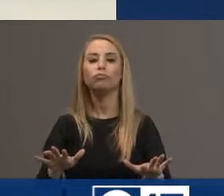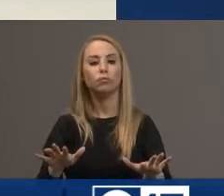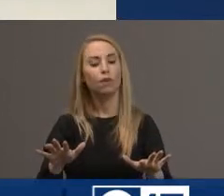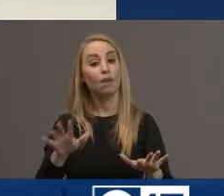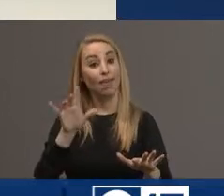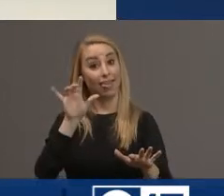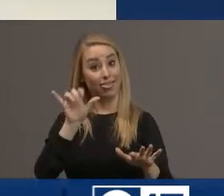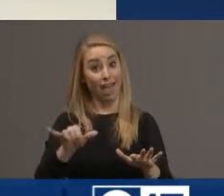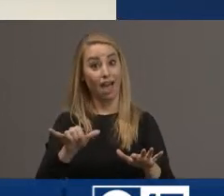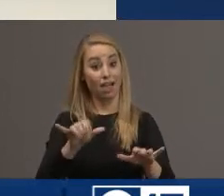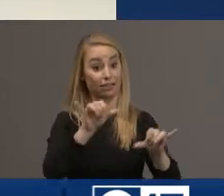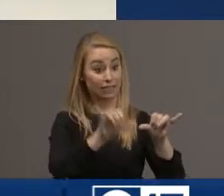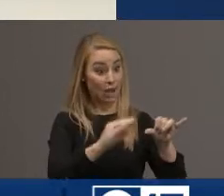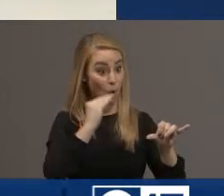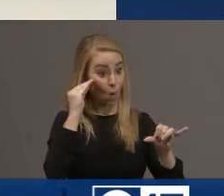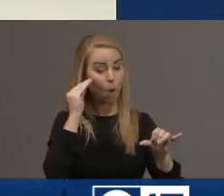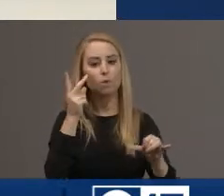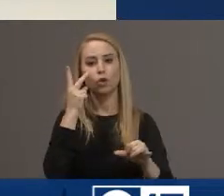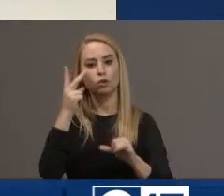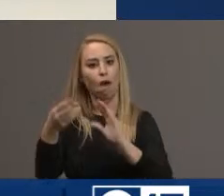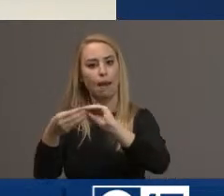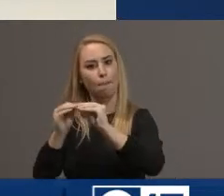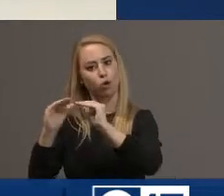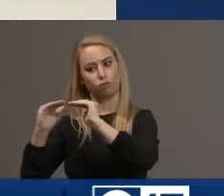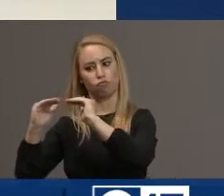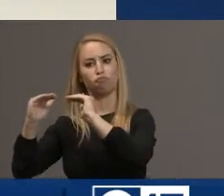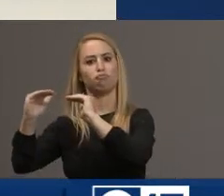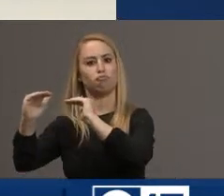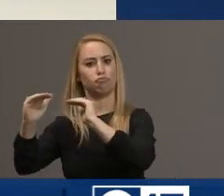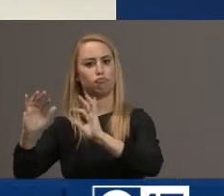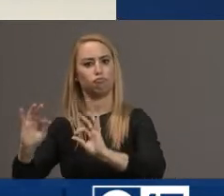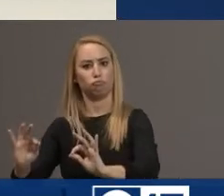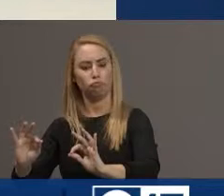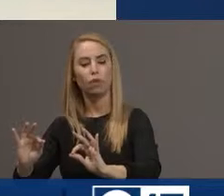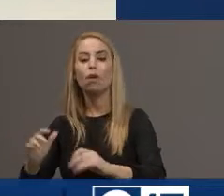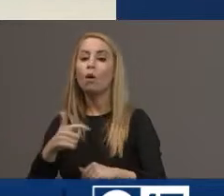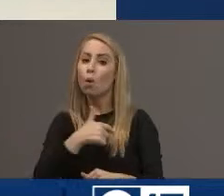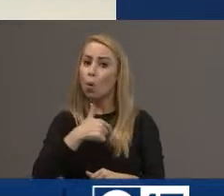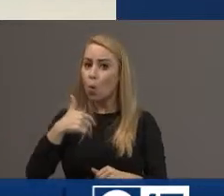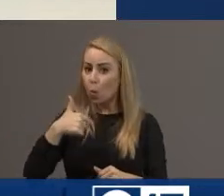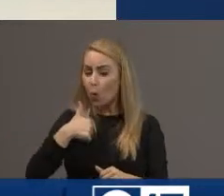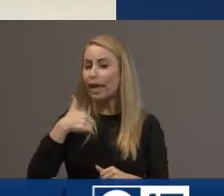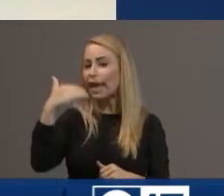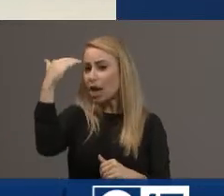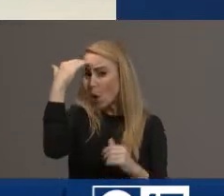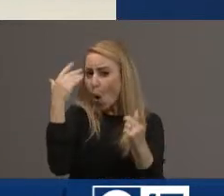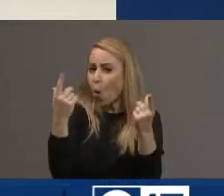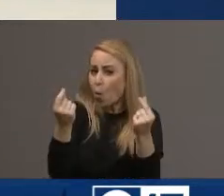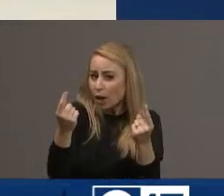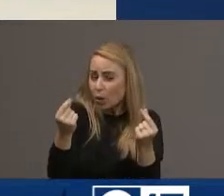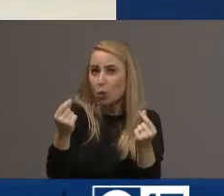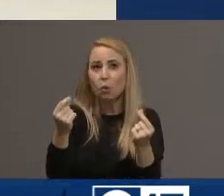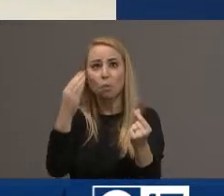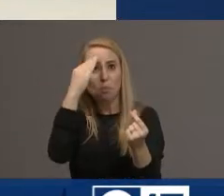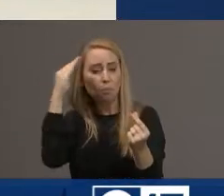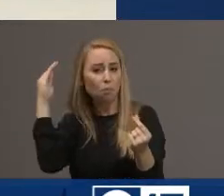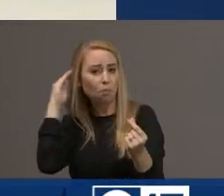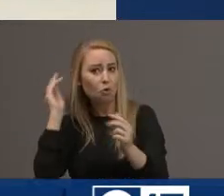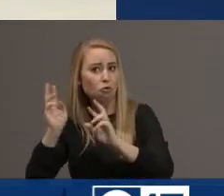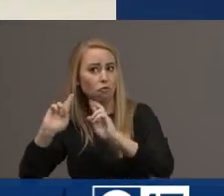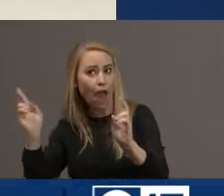the numbers respond. We have tools in our toolbox. We have arrows in our quiver, so to